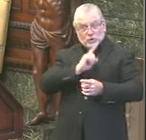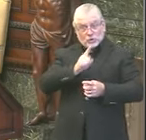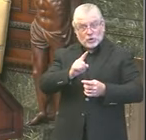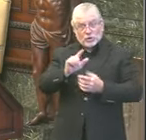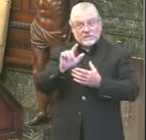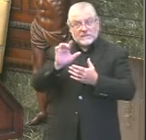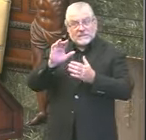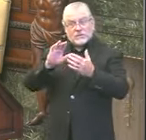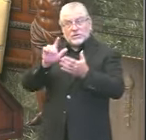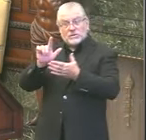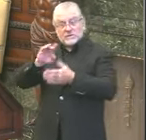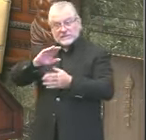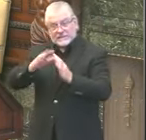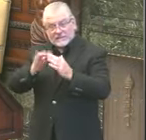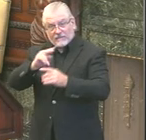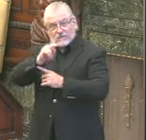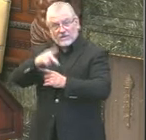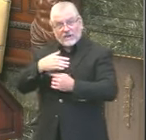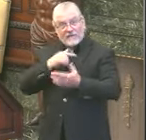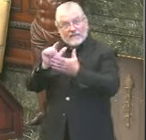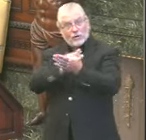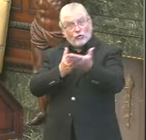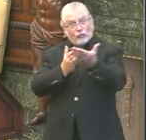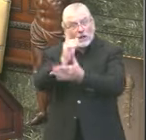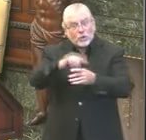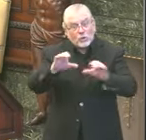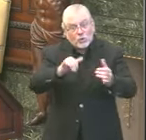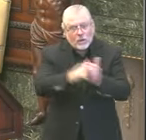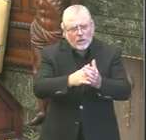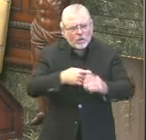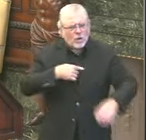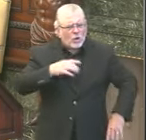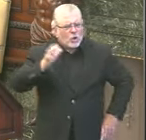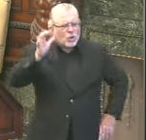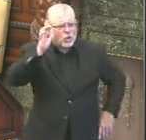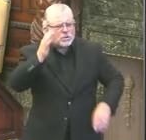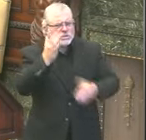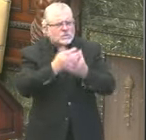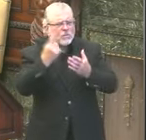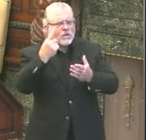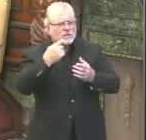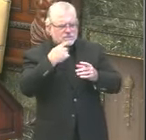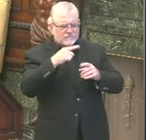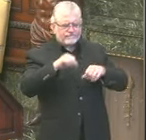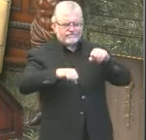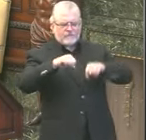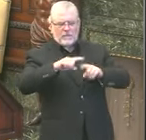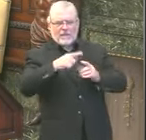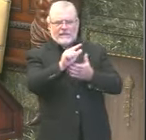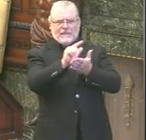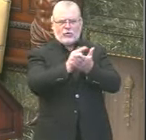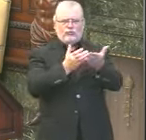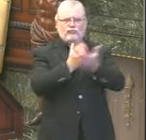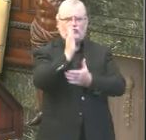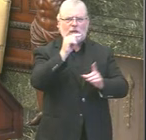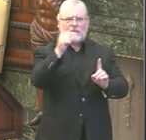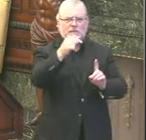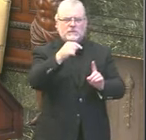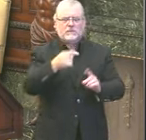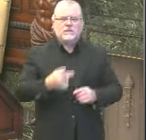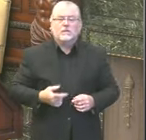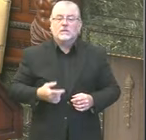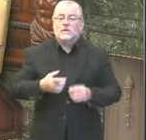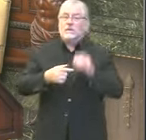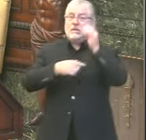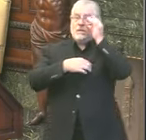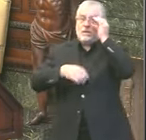We heard something about some question about that was being raised. We'll start with the last one first. My understanding is